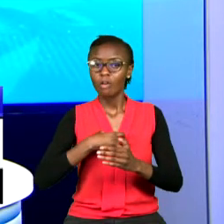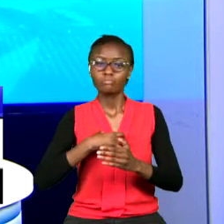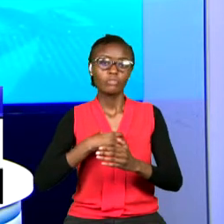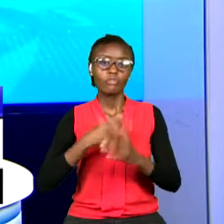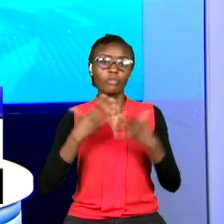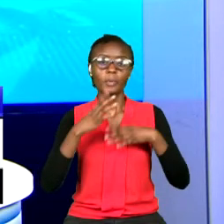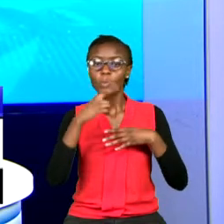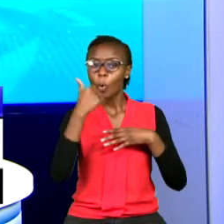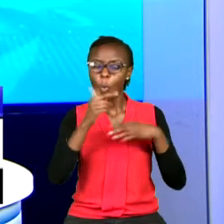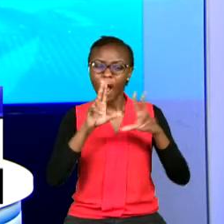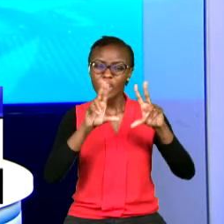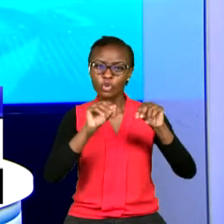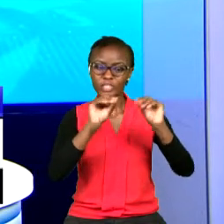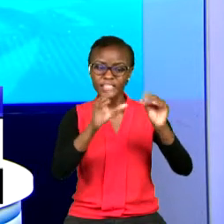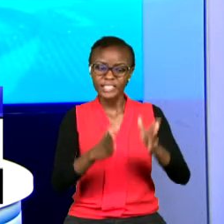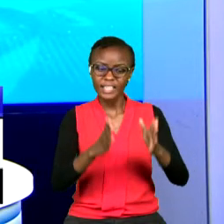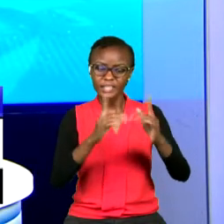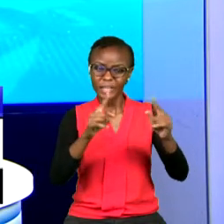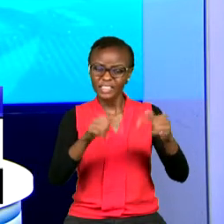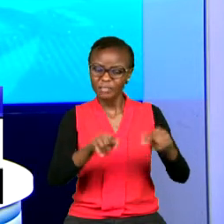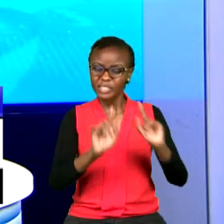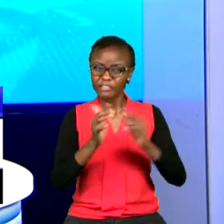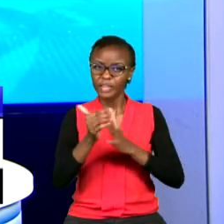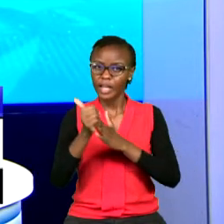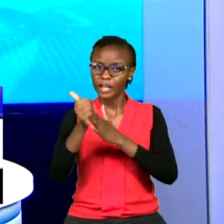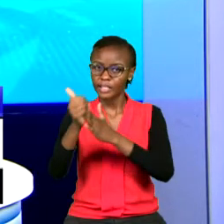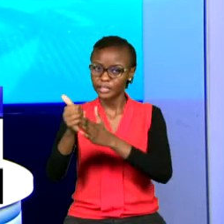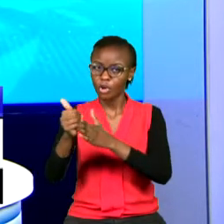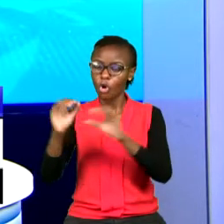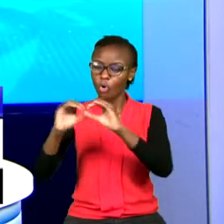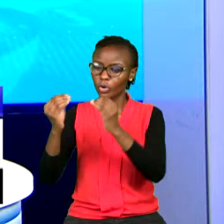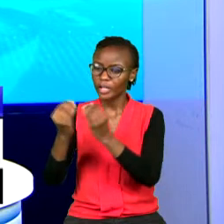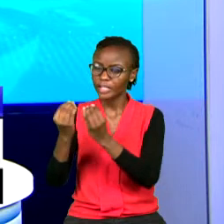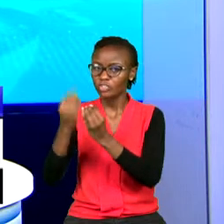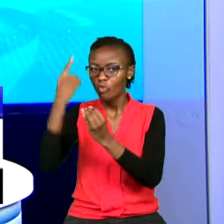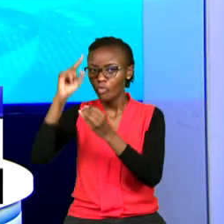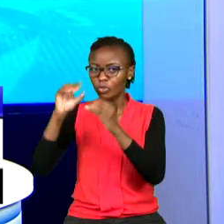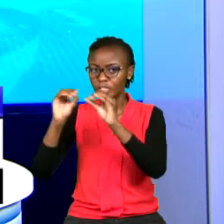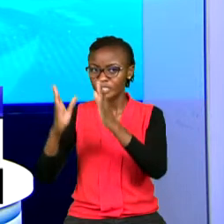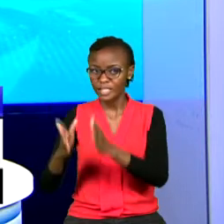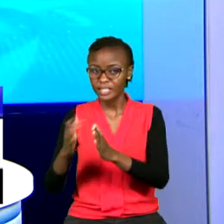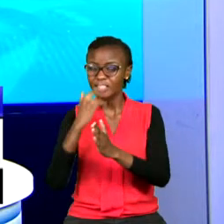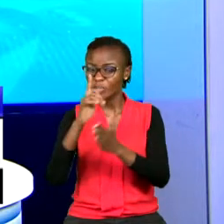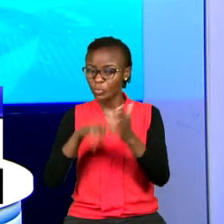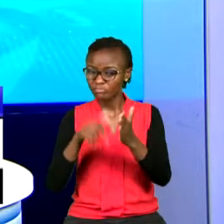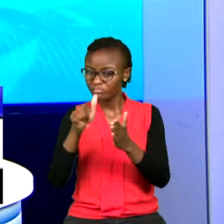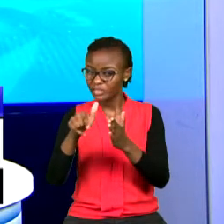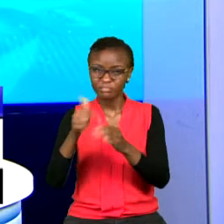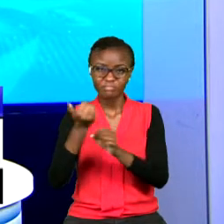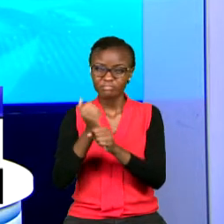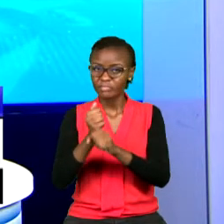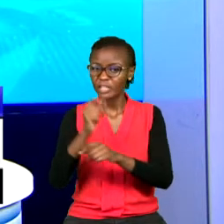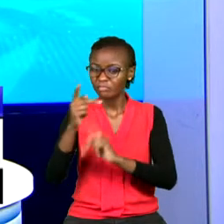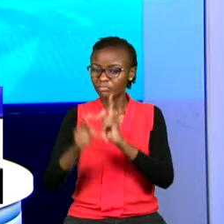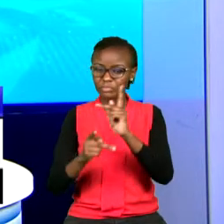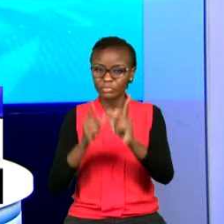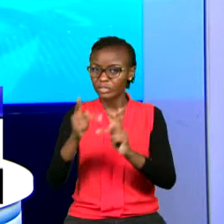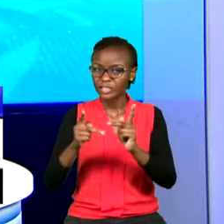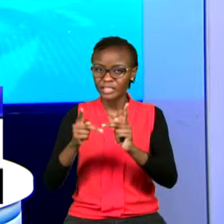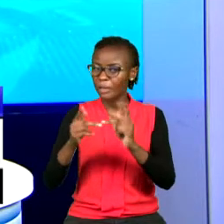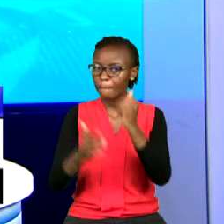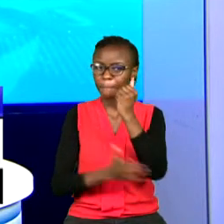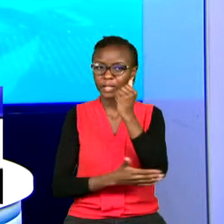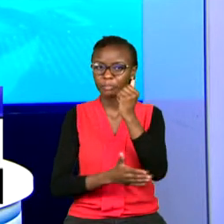The teachers have blamed the incorporation of non-teachers in unions, citing that these has derailed the progress and performance of teachers, institutions